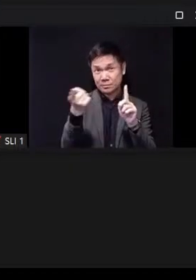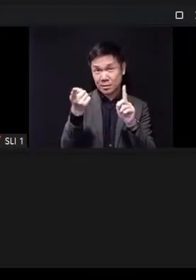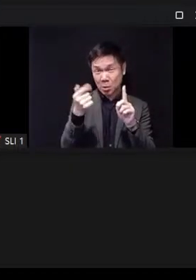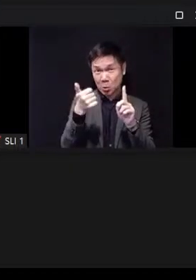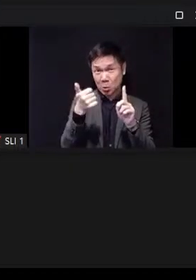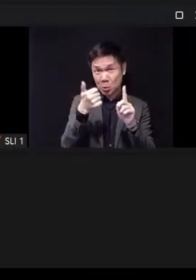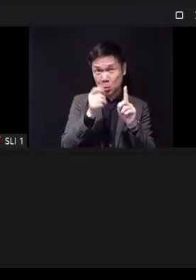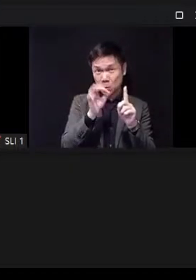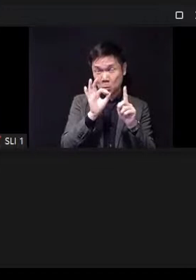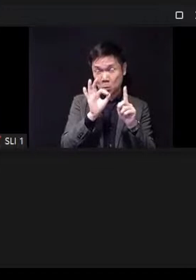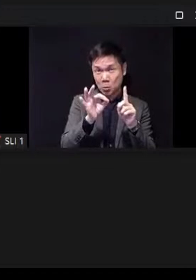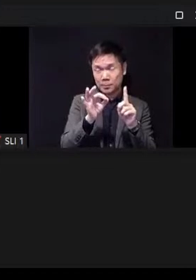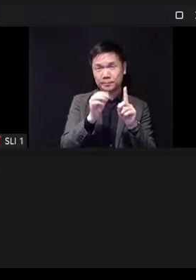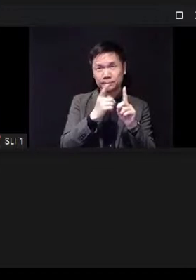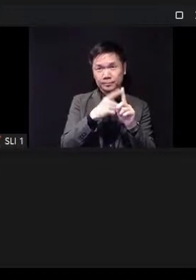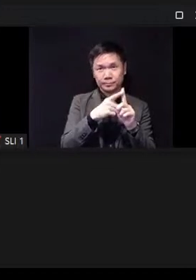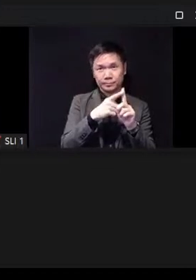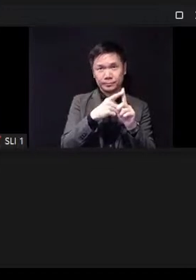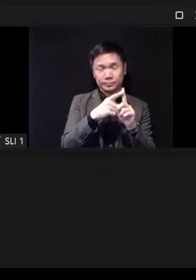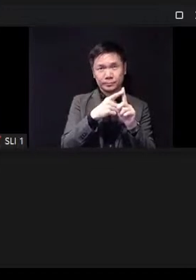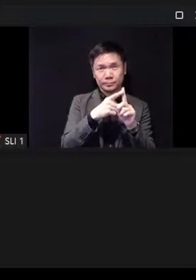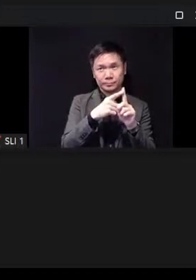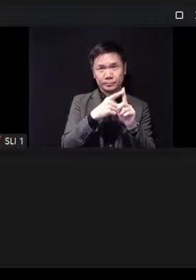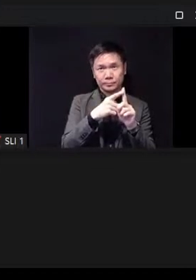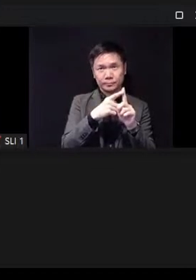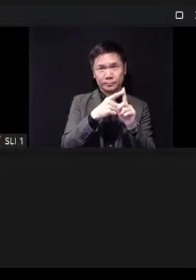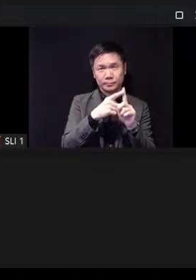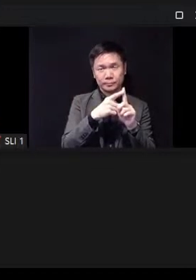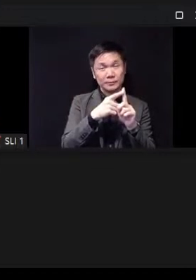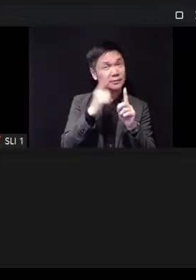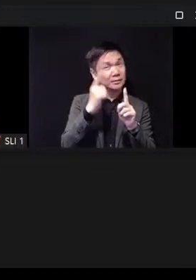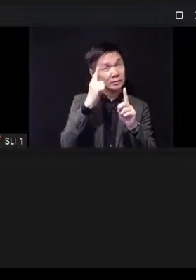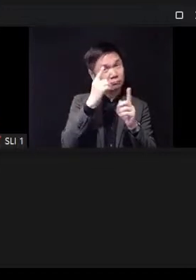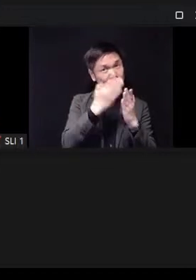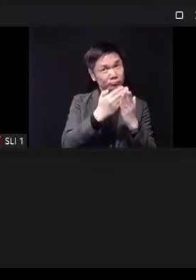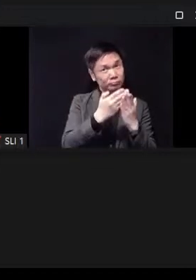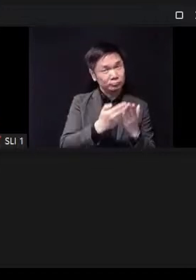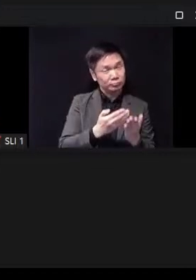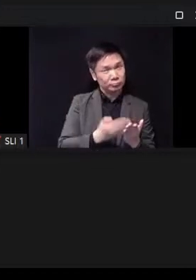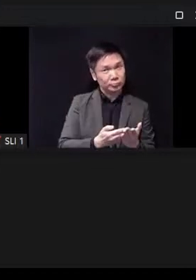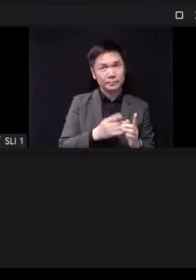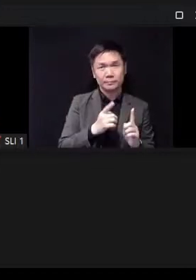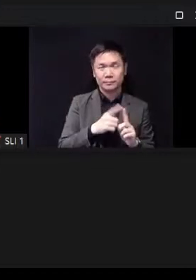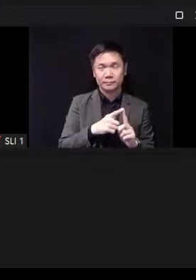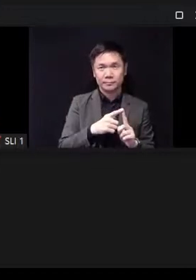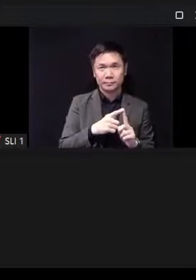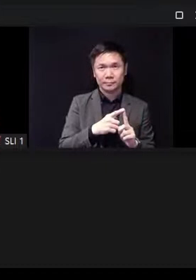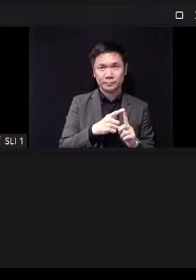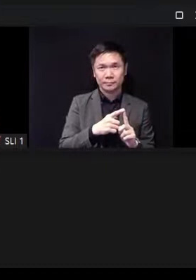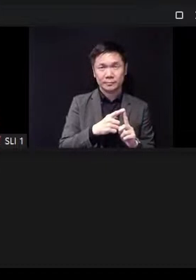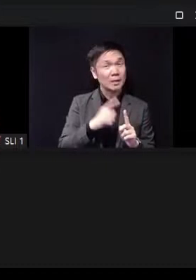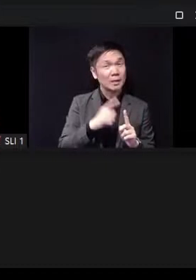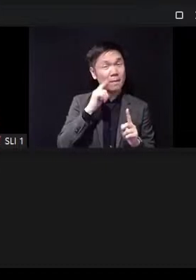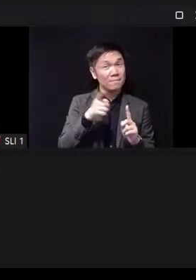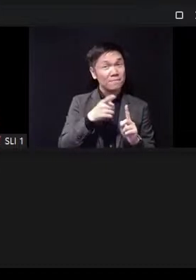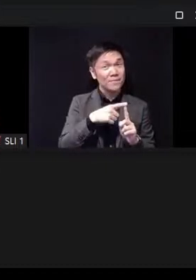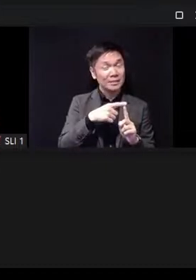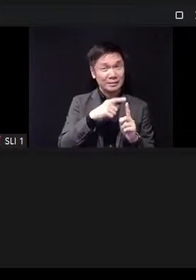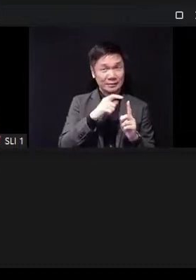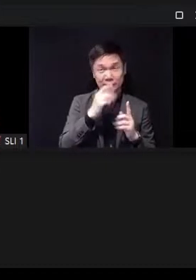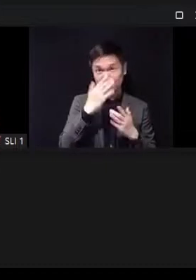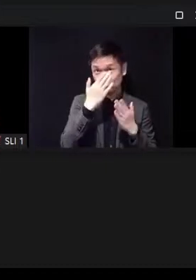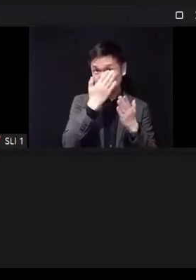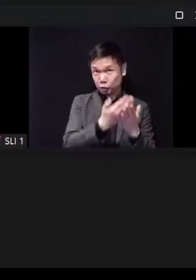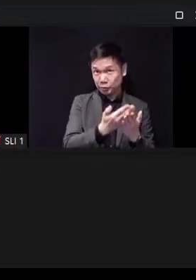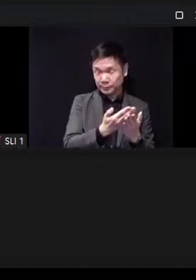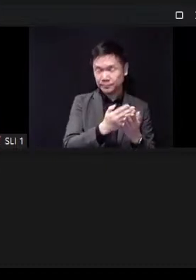they're amenable to your suggestion, then we could go to your other suggestion for recommendation